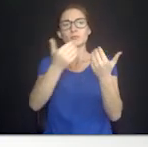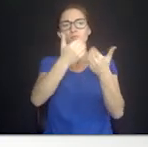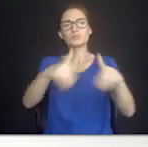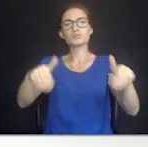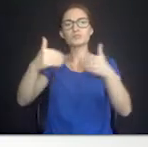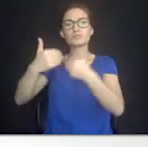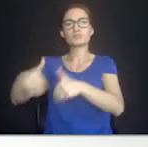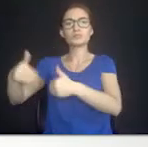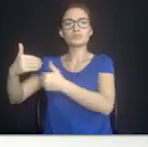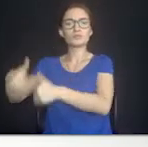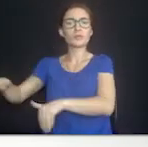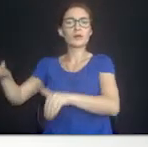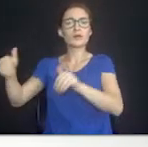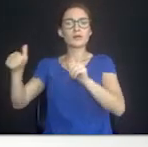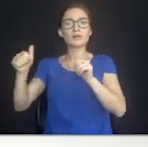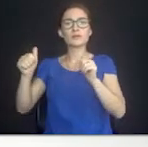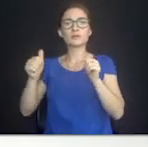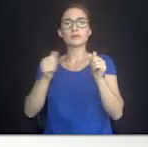it in a way that was